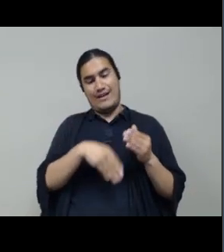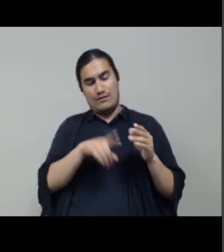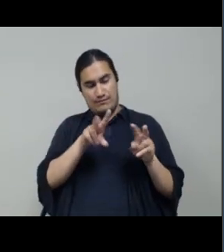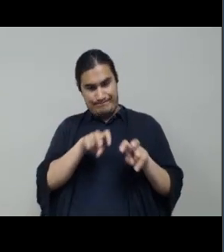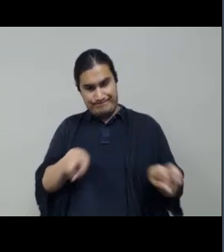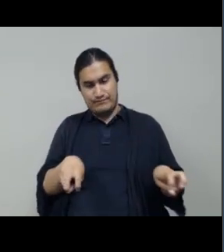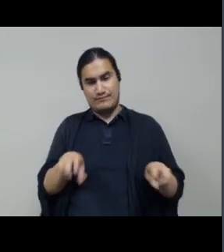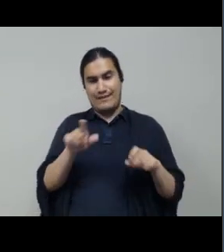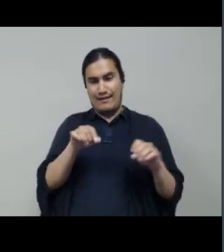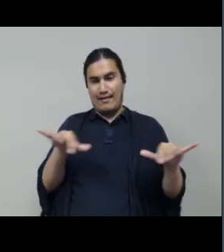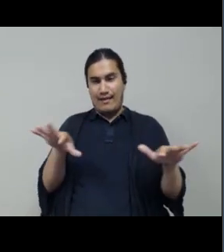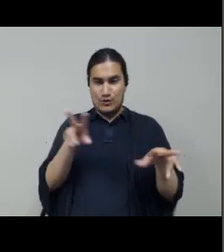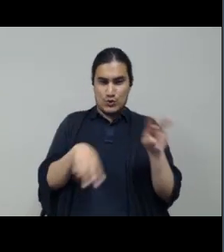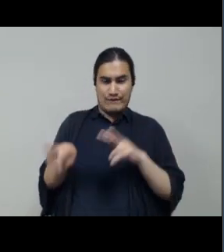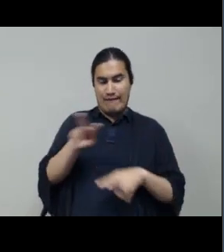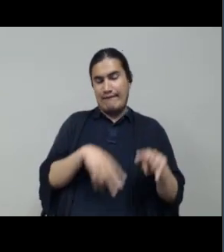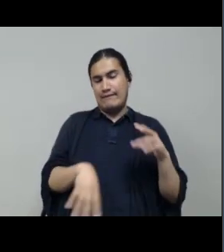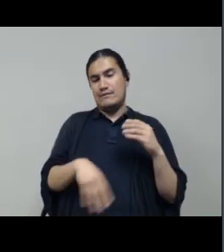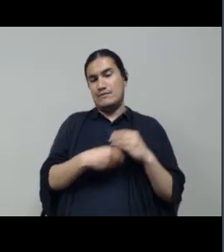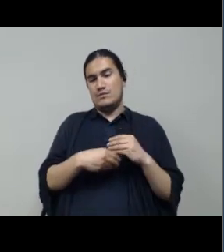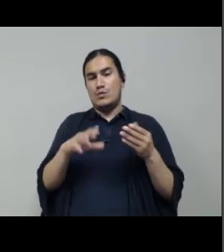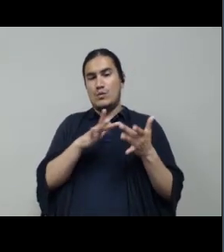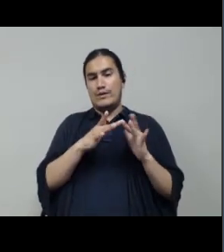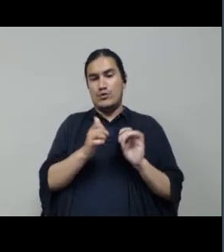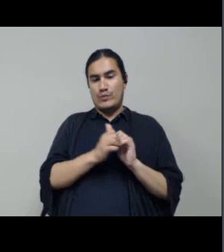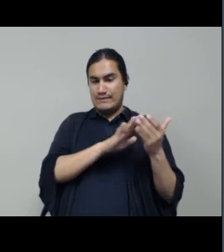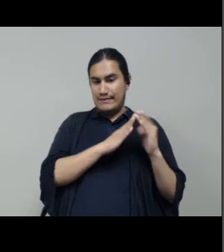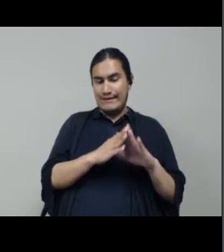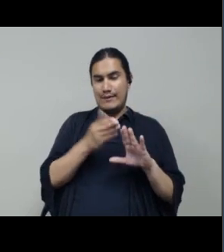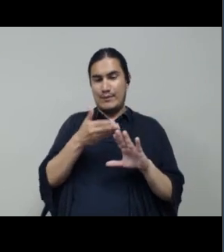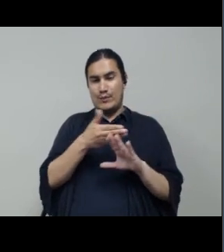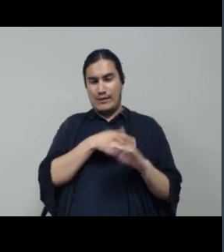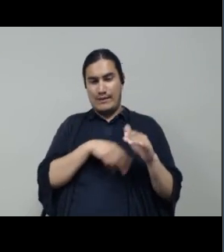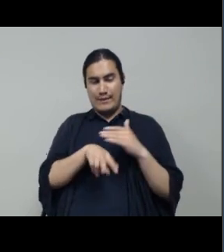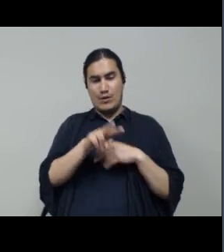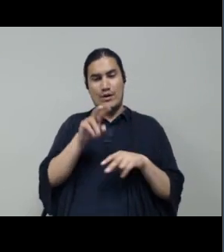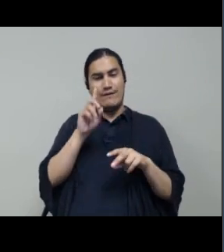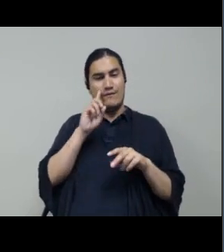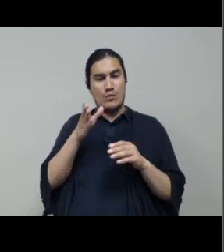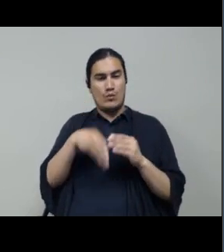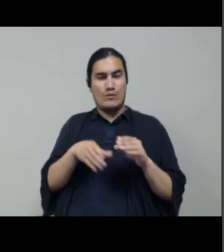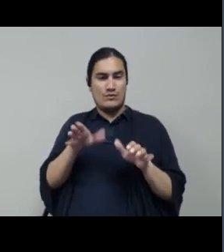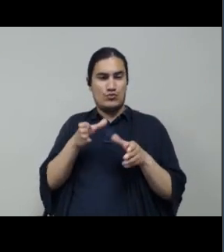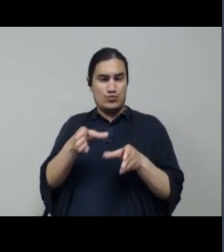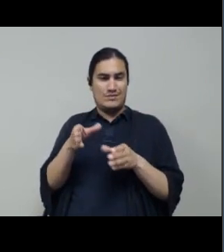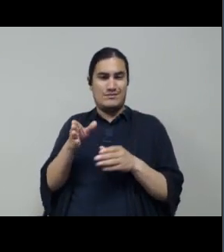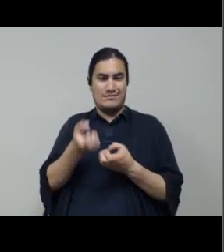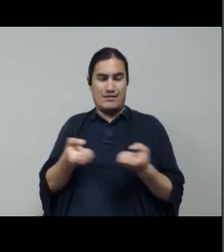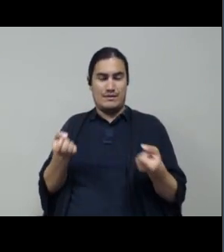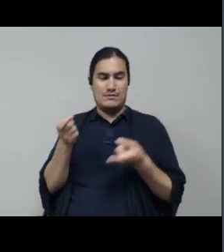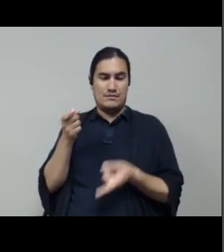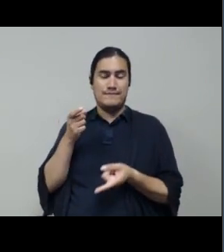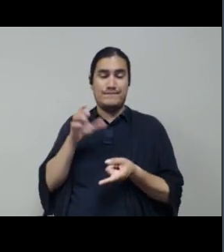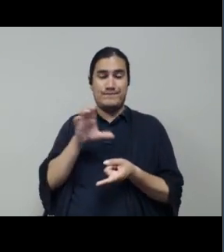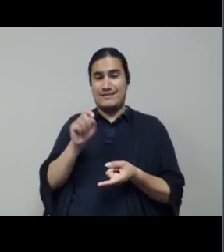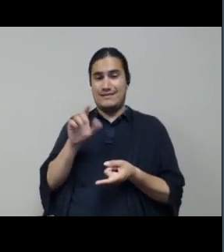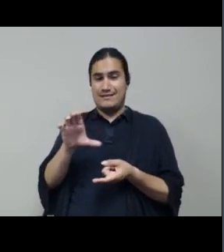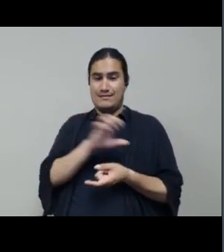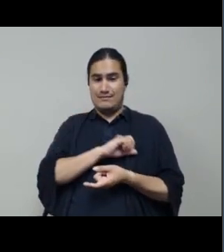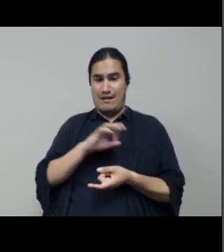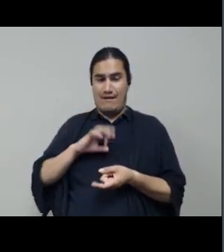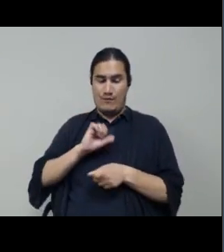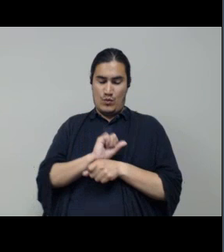surveys, continued coordination with the city, and to perform preliminary design of the complete streets elements. CTC staff has been